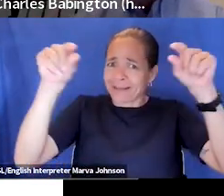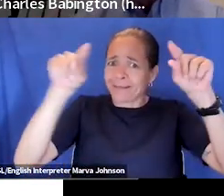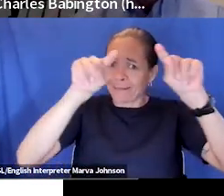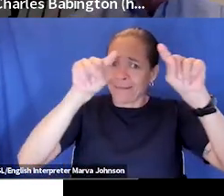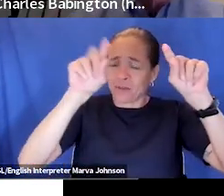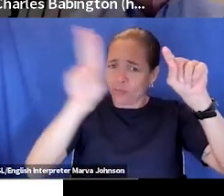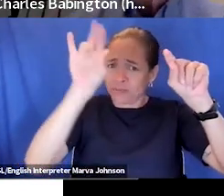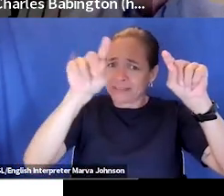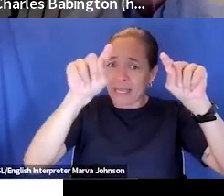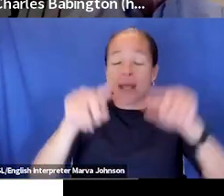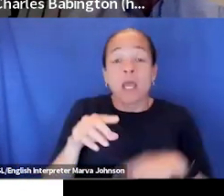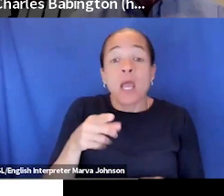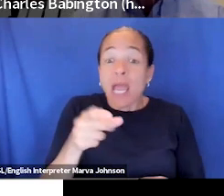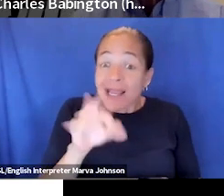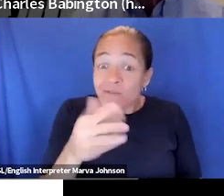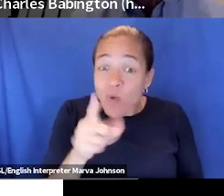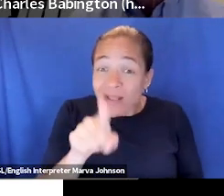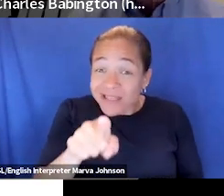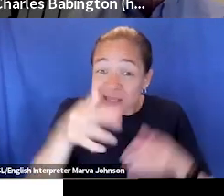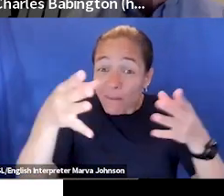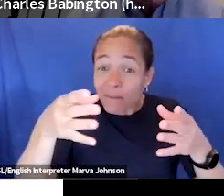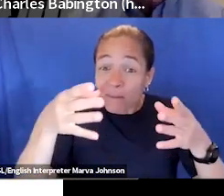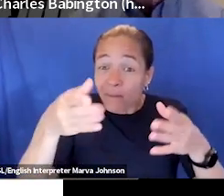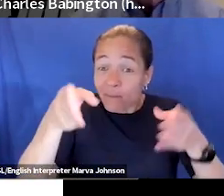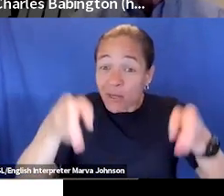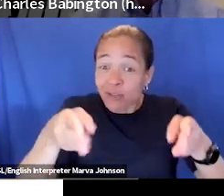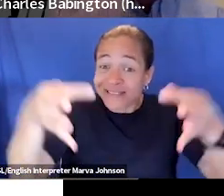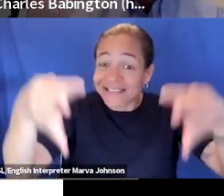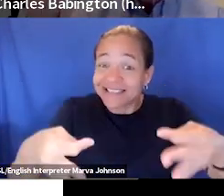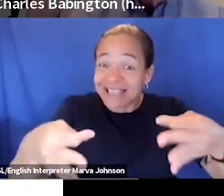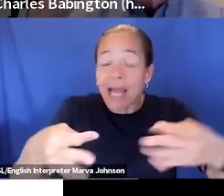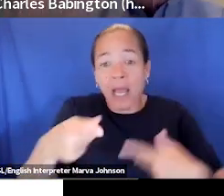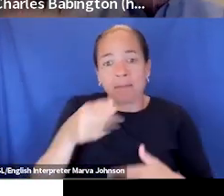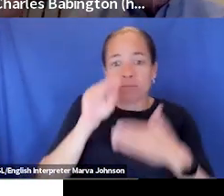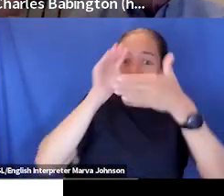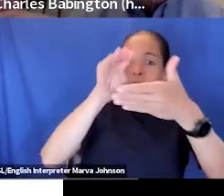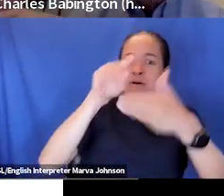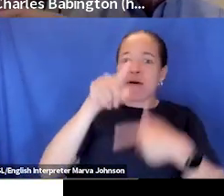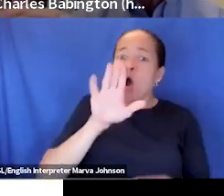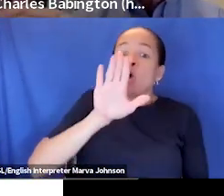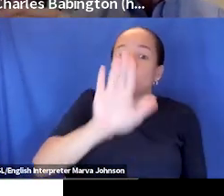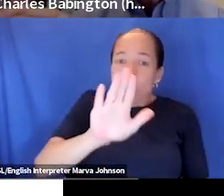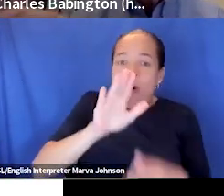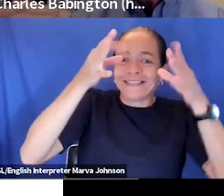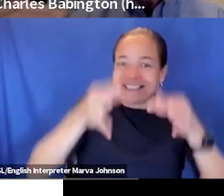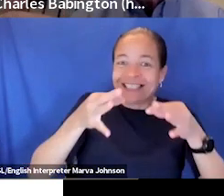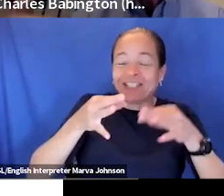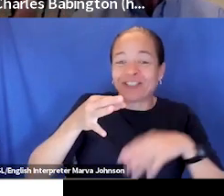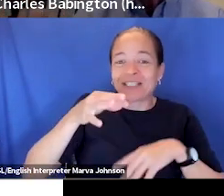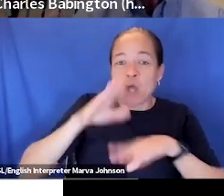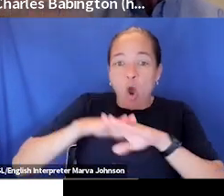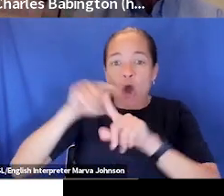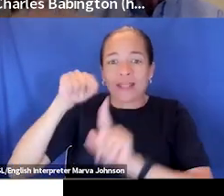decision, put it in the subject line. Your decision, please, on this topic, or at least in the first sentence of the